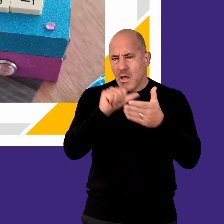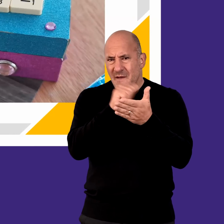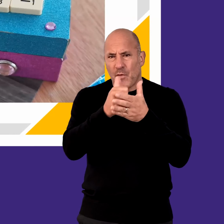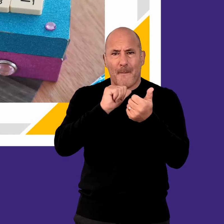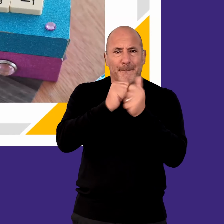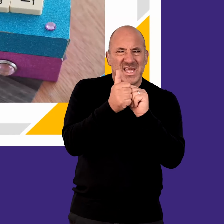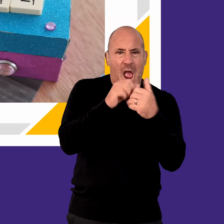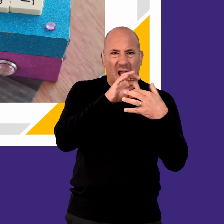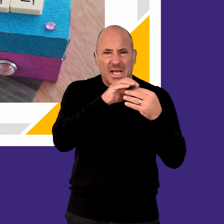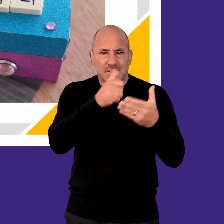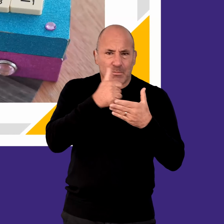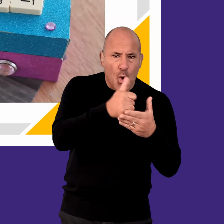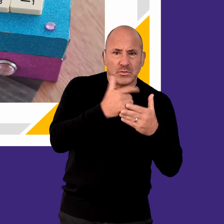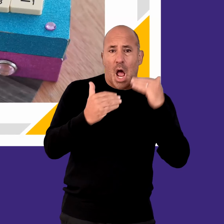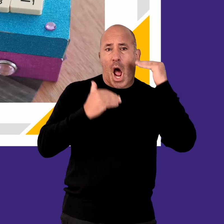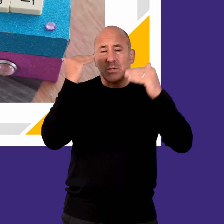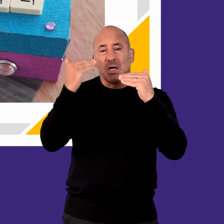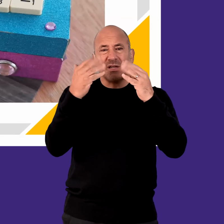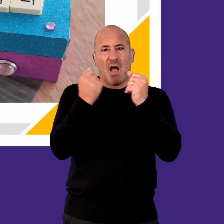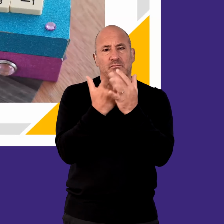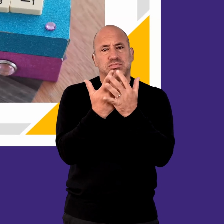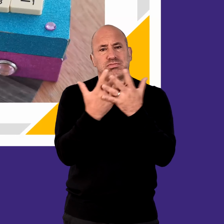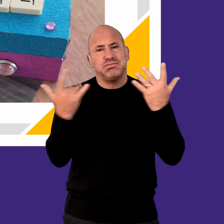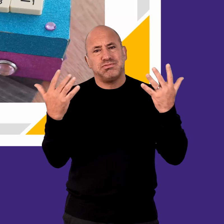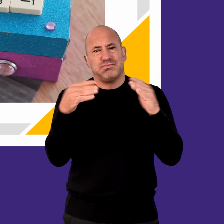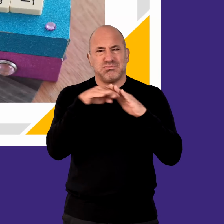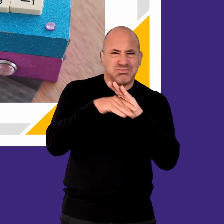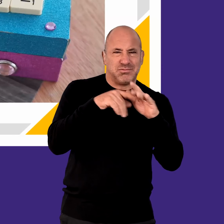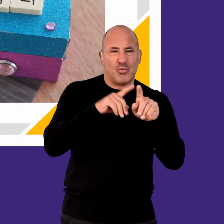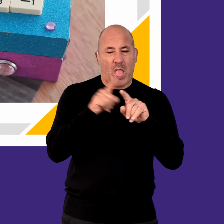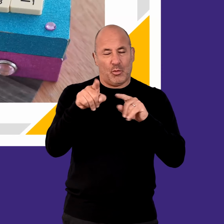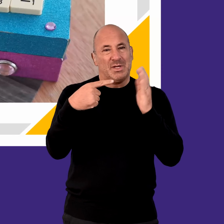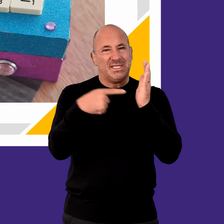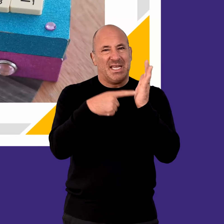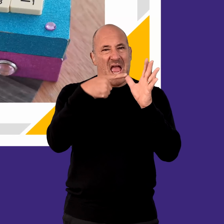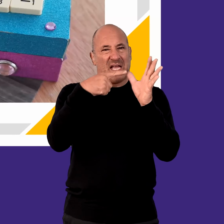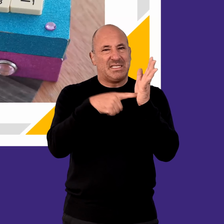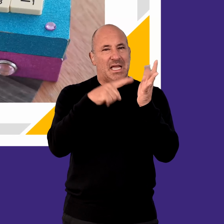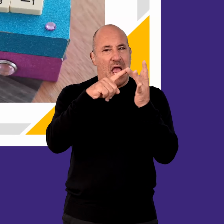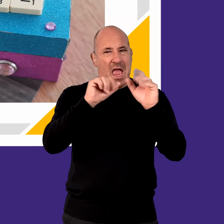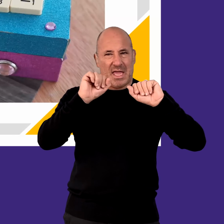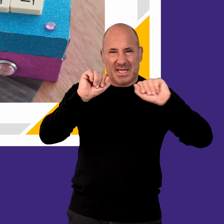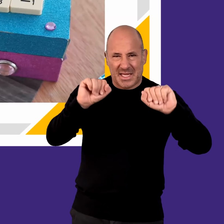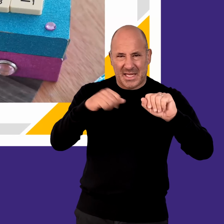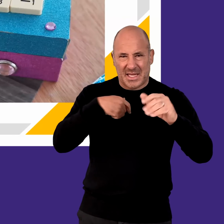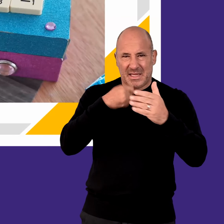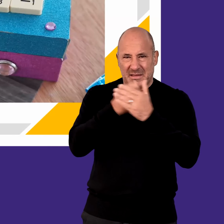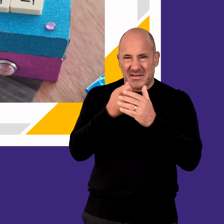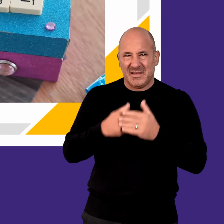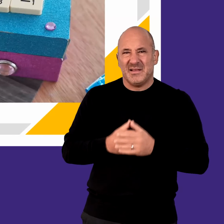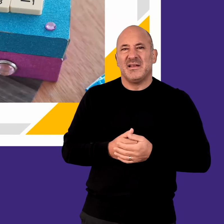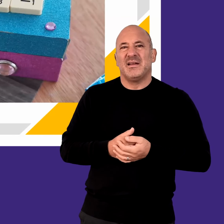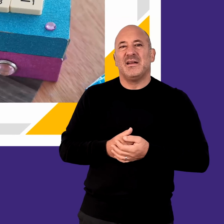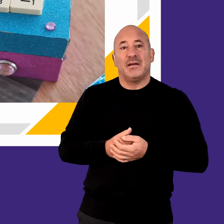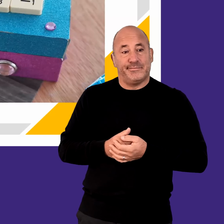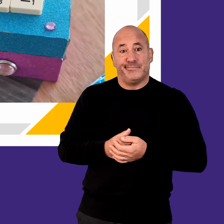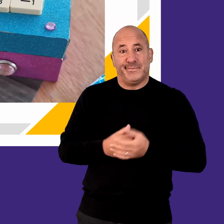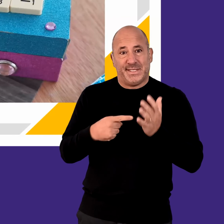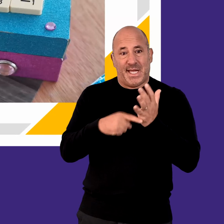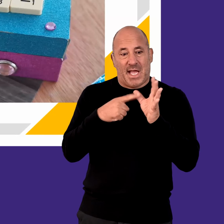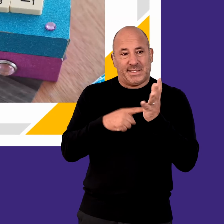establish a collaborative model for peer link support, supporting adults who face multiple disadvantage identified